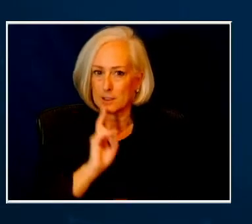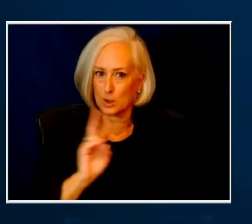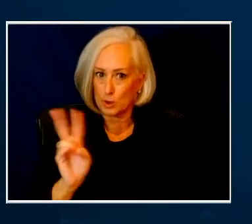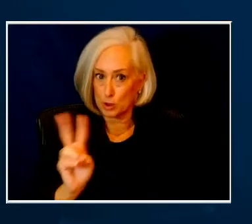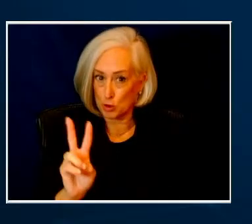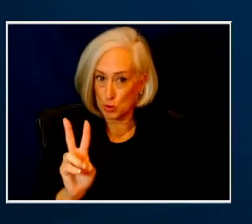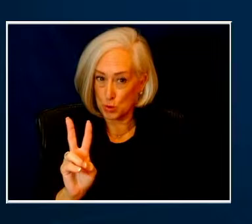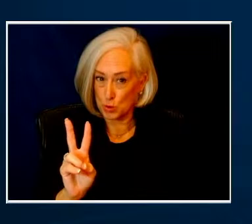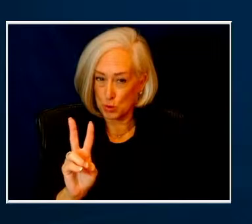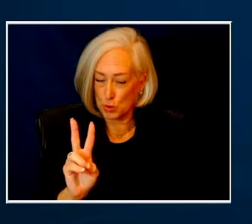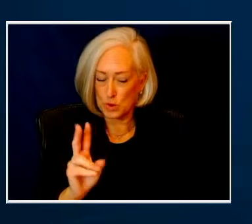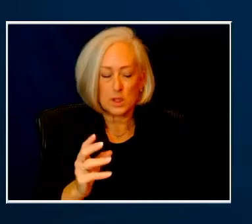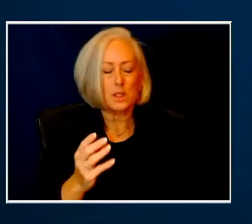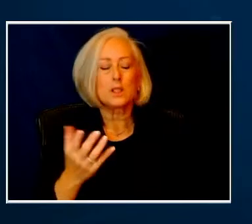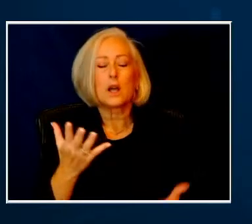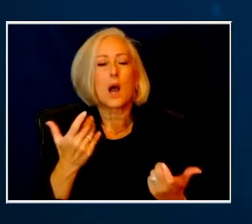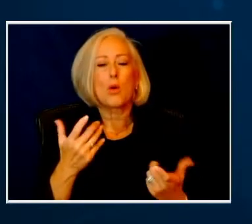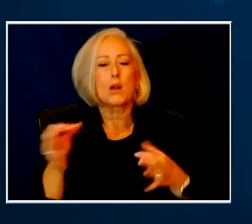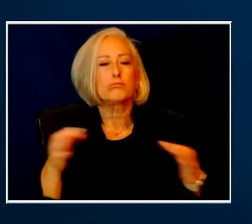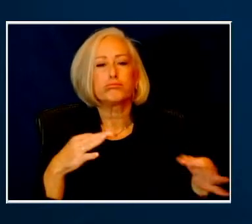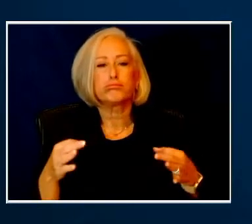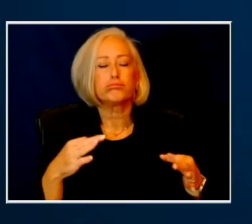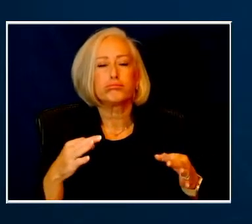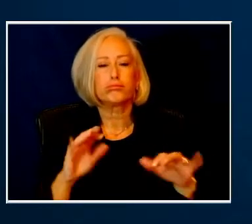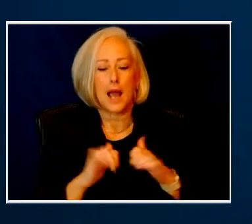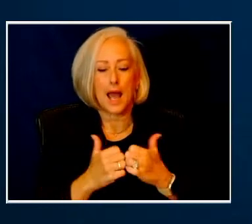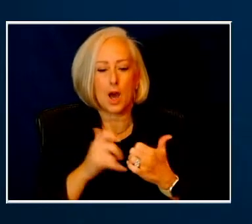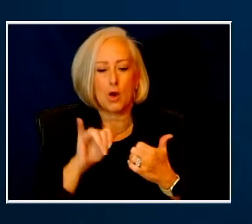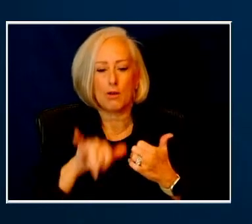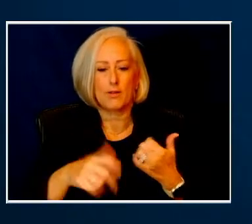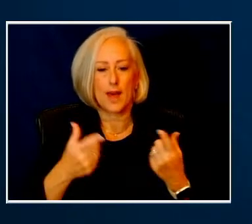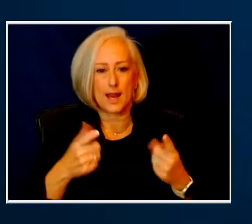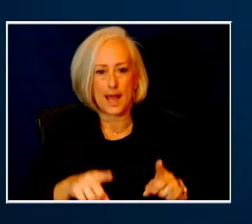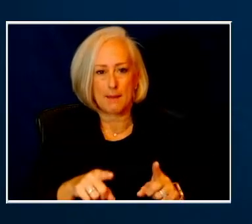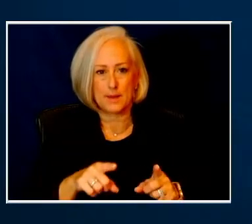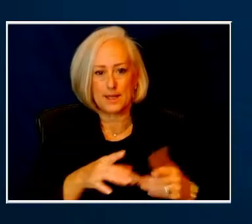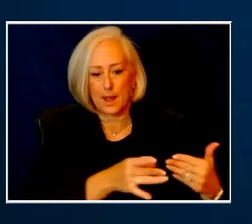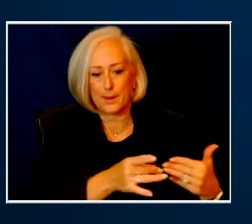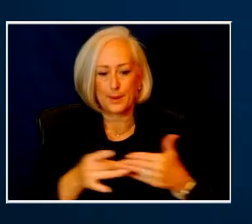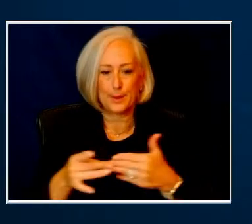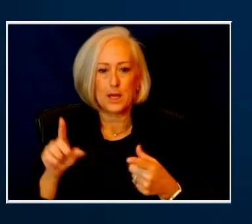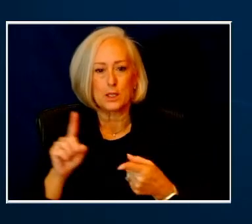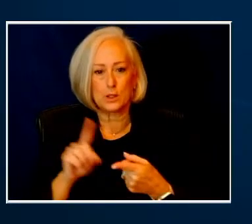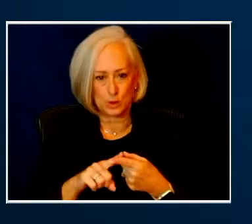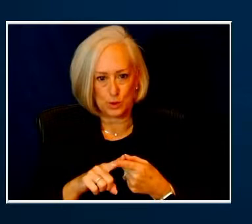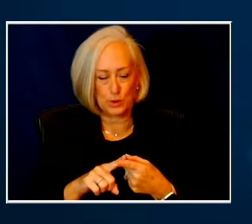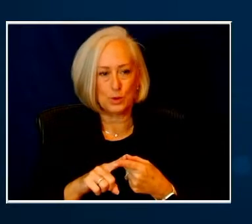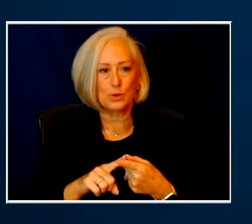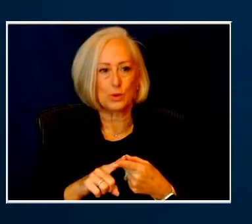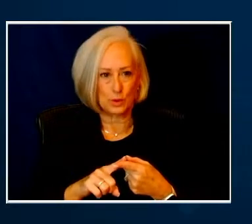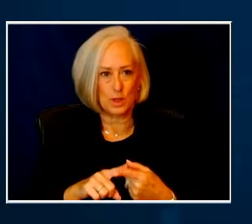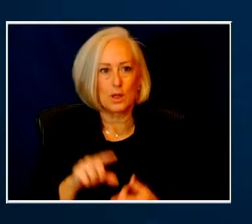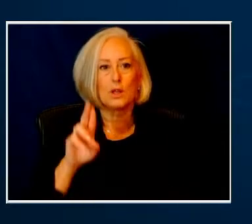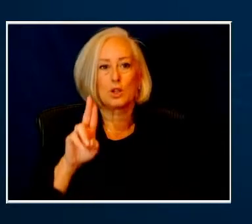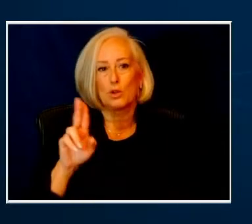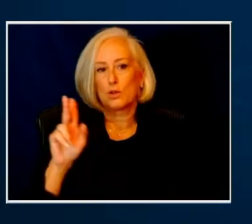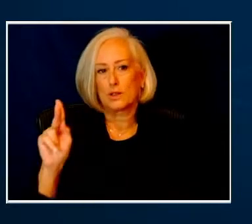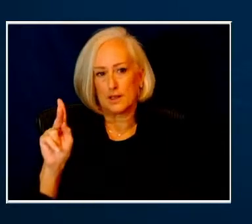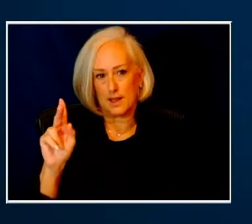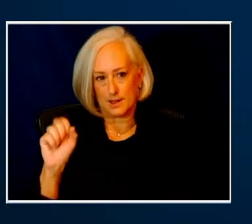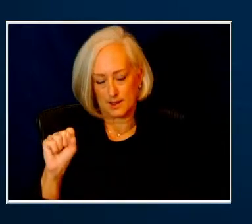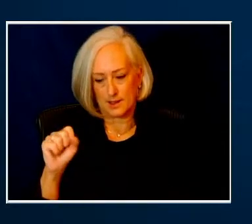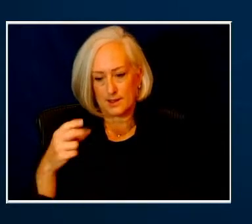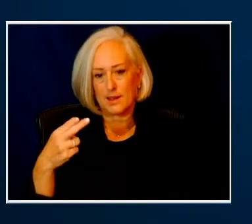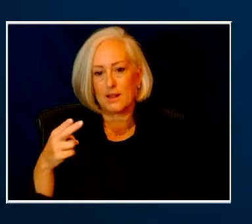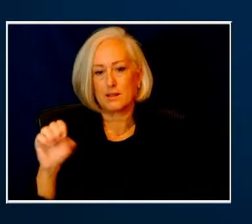came to be, because now it's going to all lead you here to the University of Kansas Health System and your collaboration with Dr. Camerata. But why